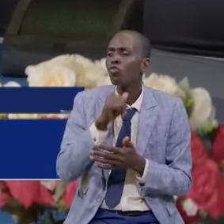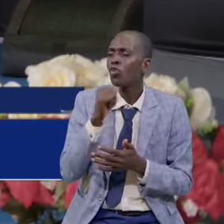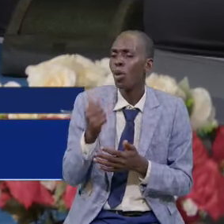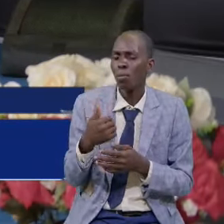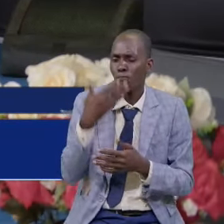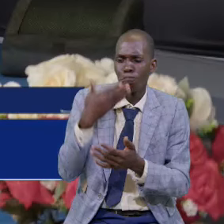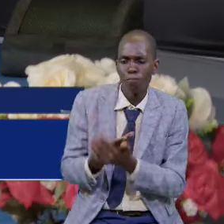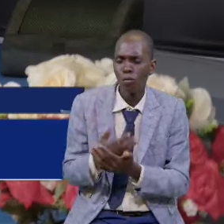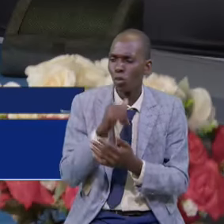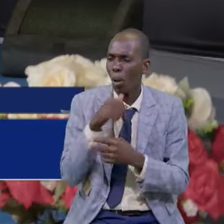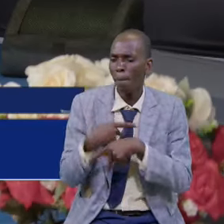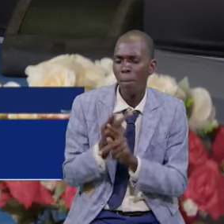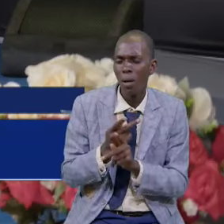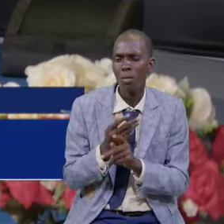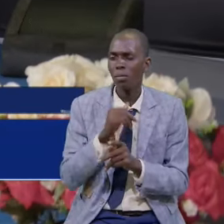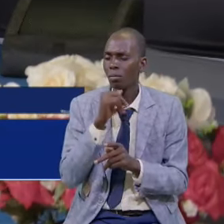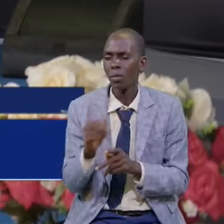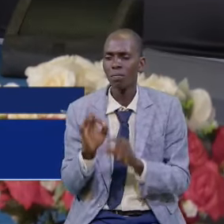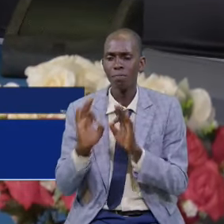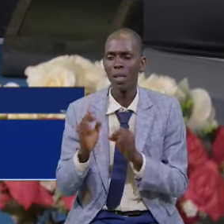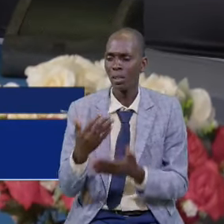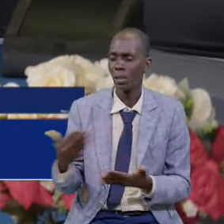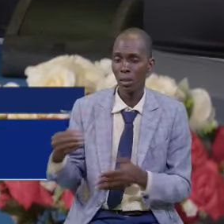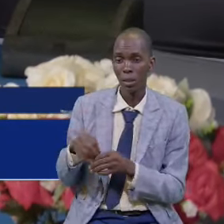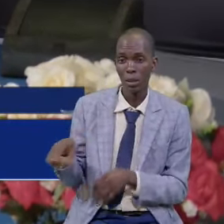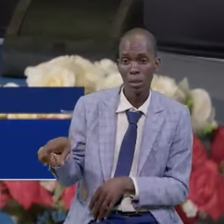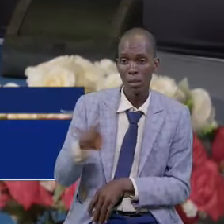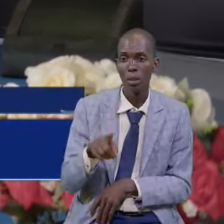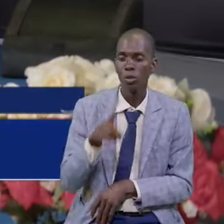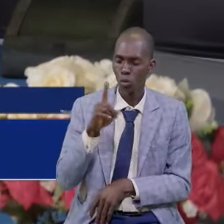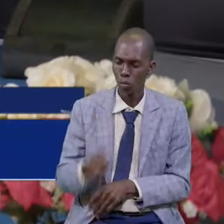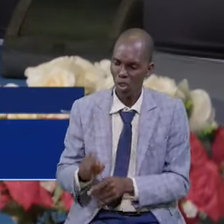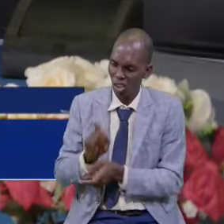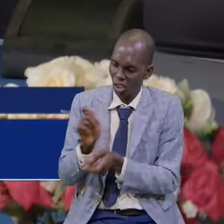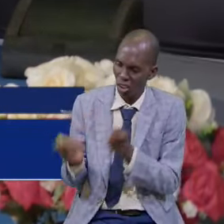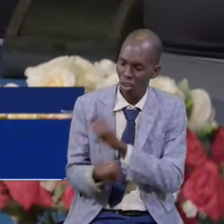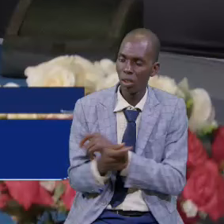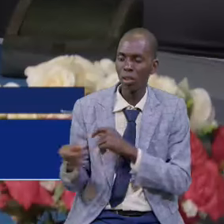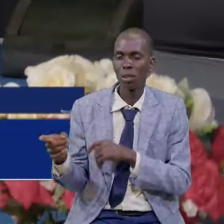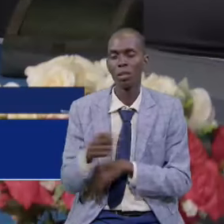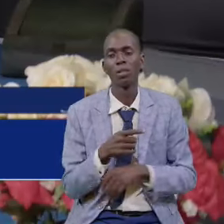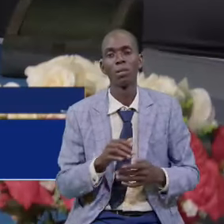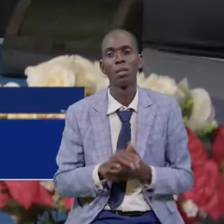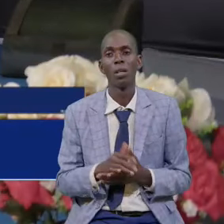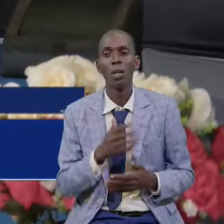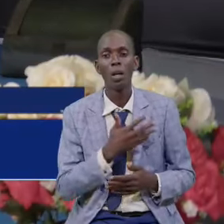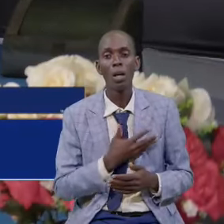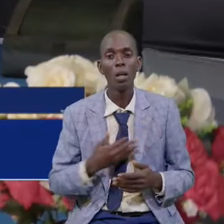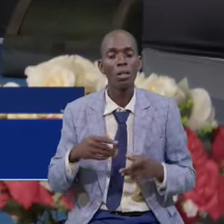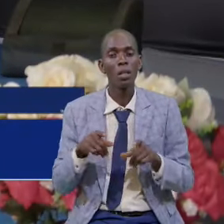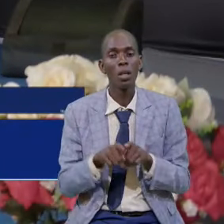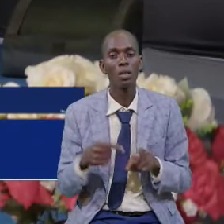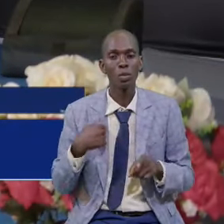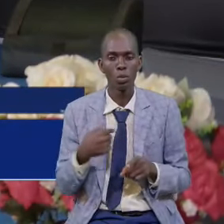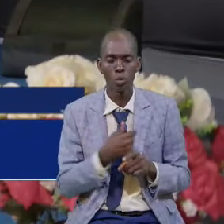unproductive subordinates, and you do that transformationally. And as we think through and